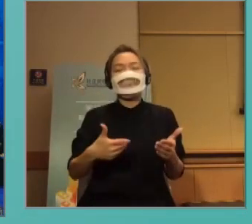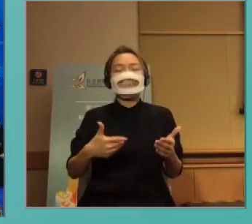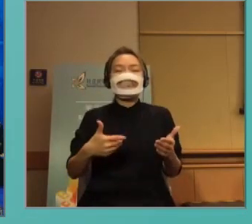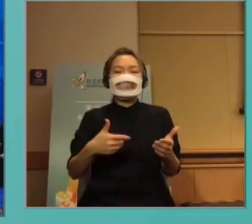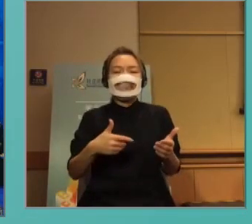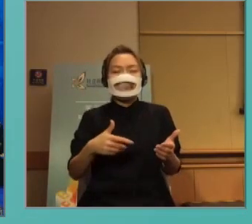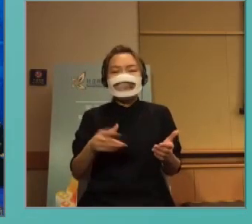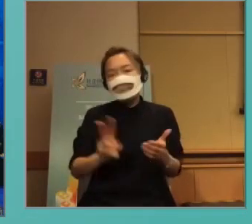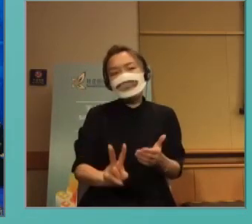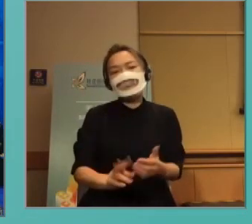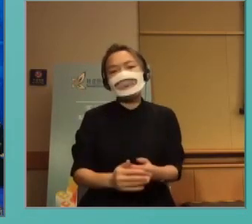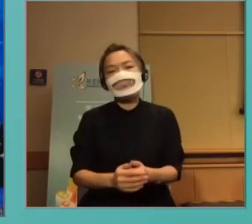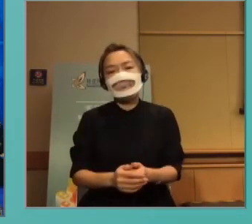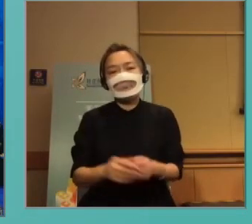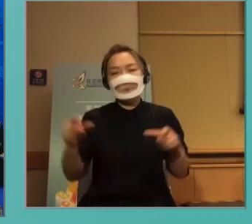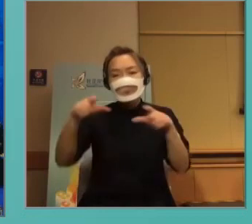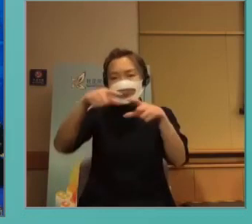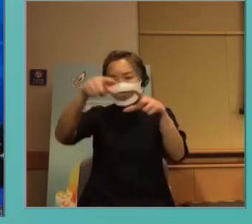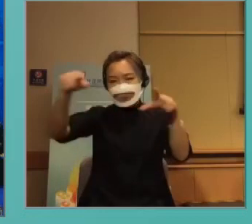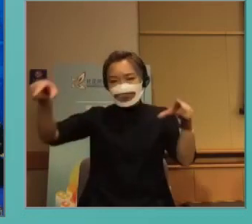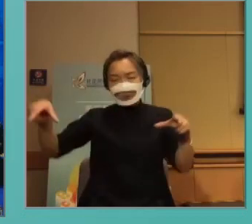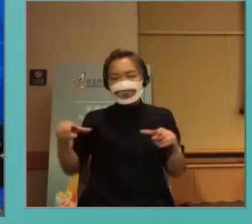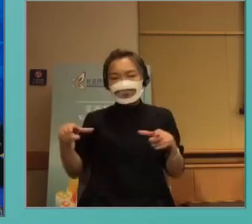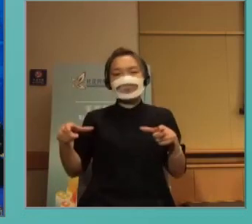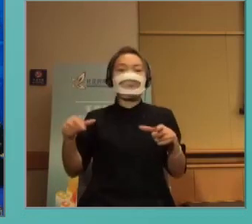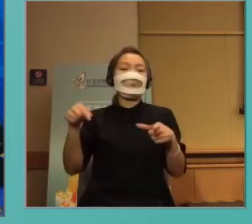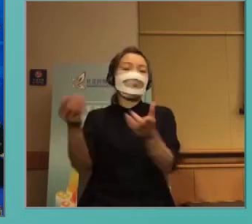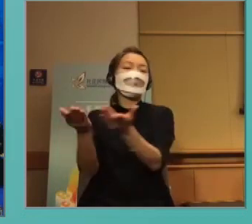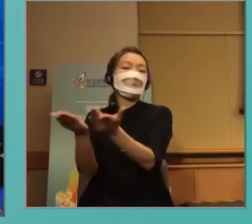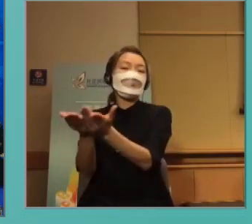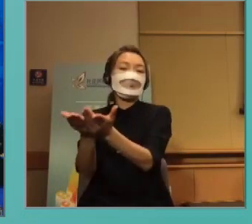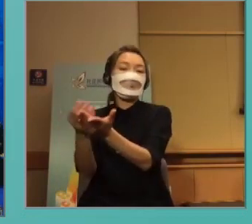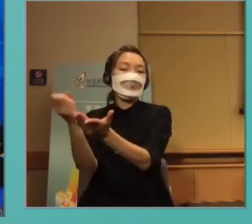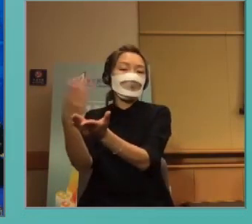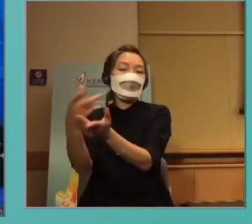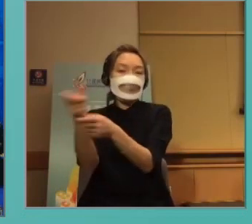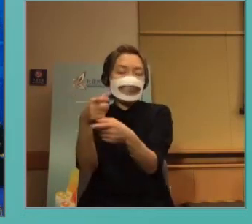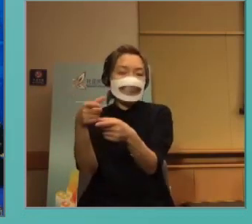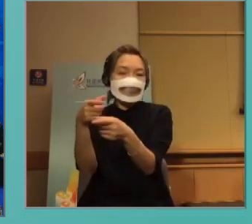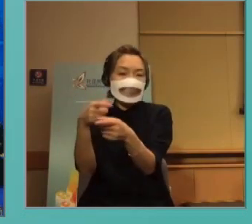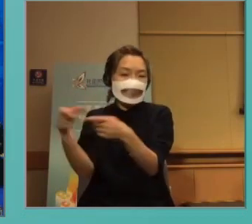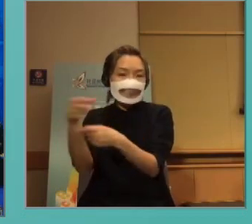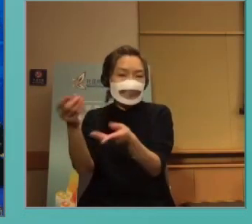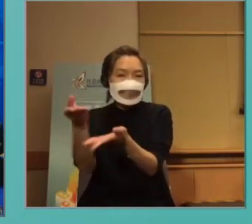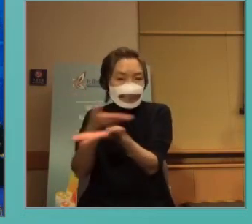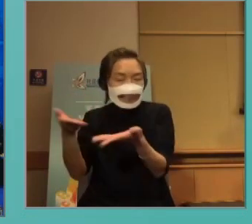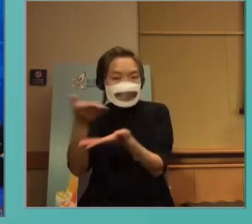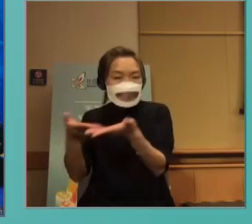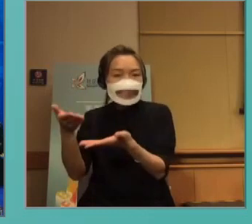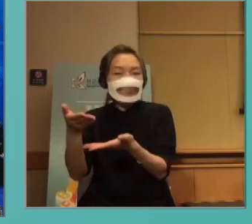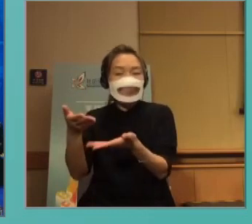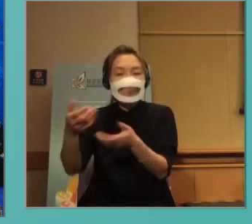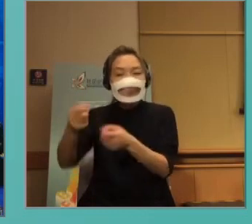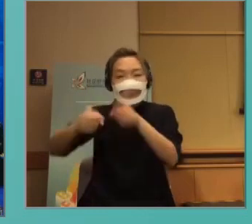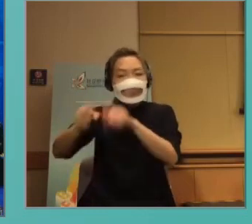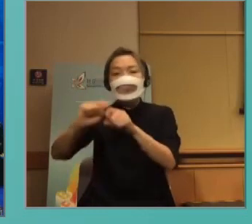technology, but its implications are political, it's social, right? It's deeper than the pure technology. It's like the internet. The internet is really, if